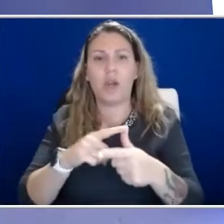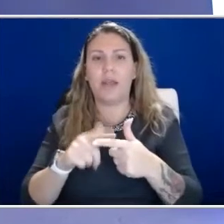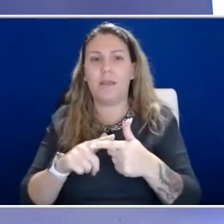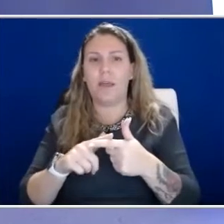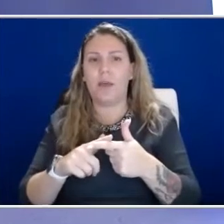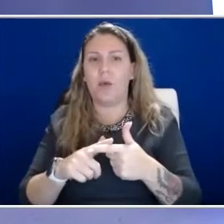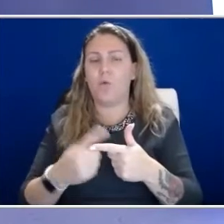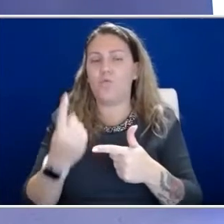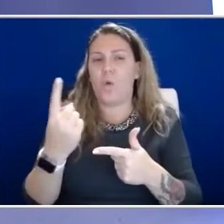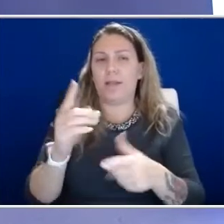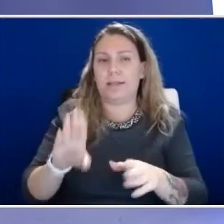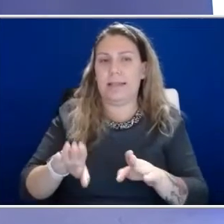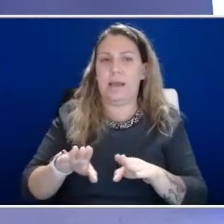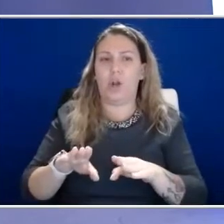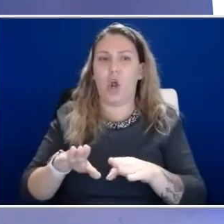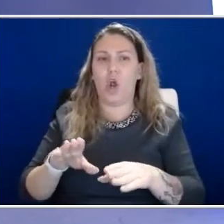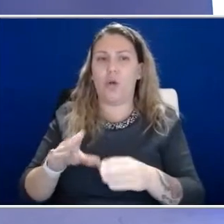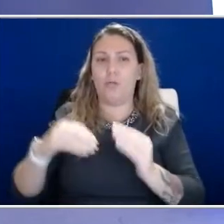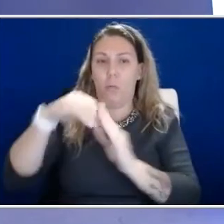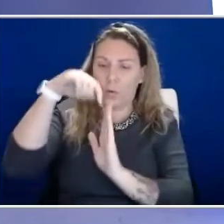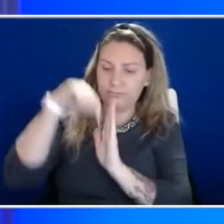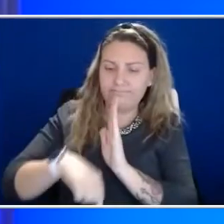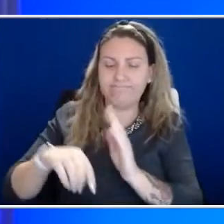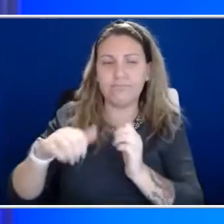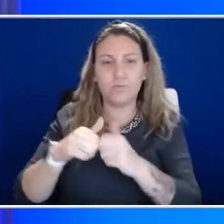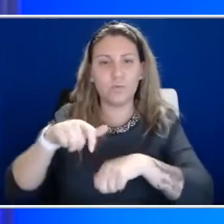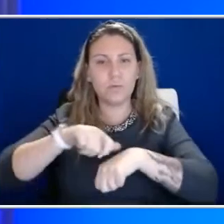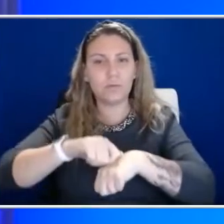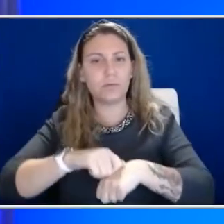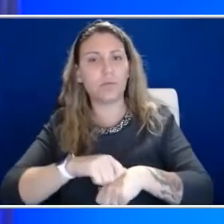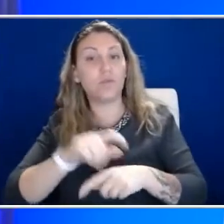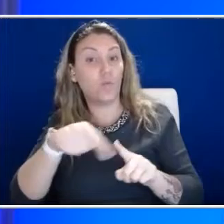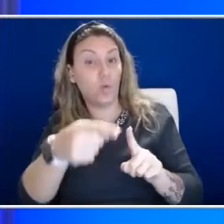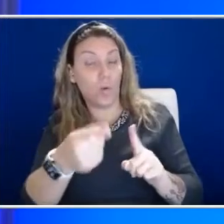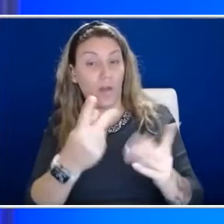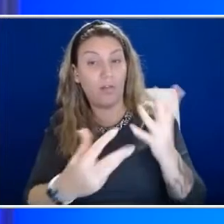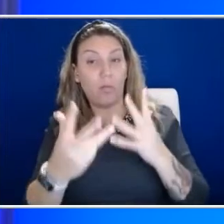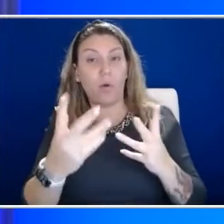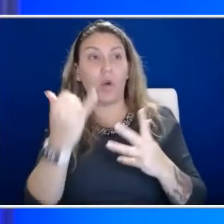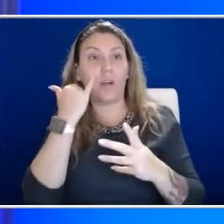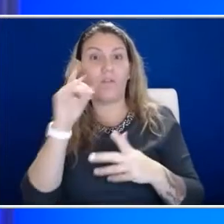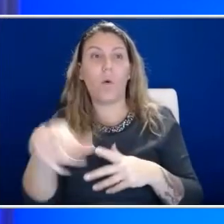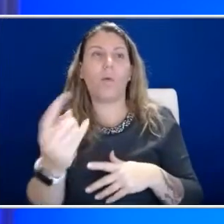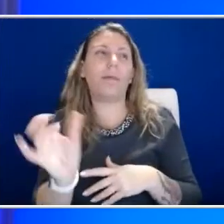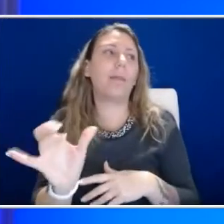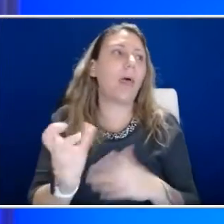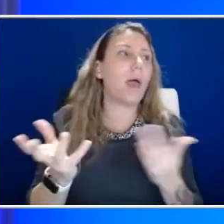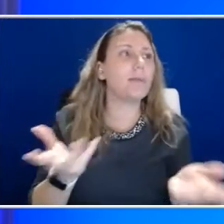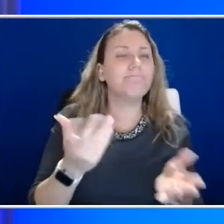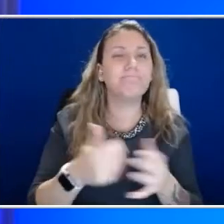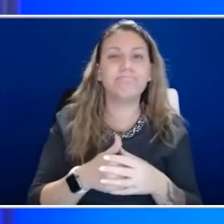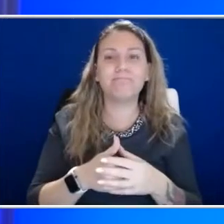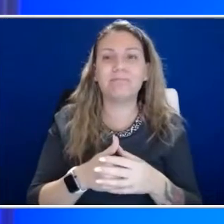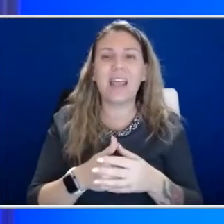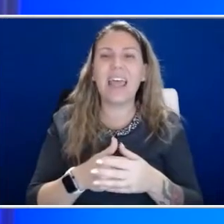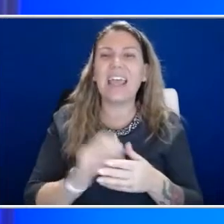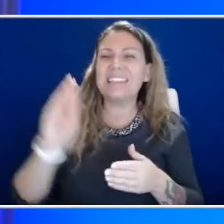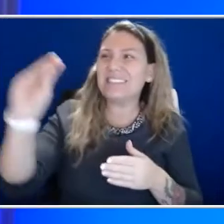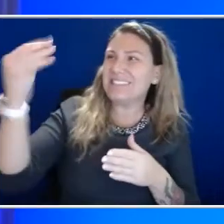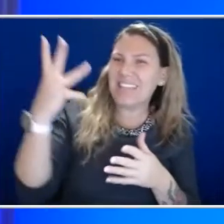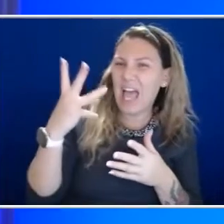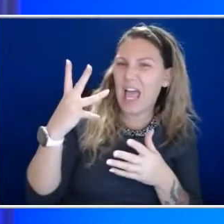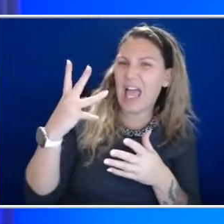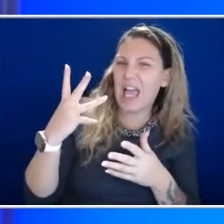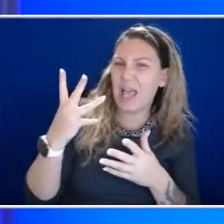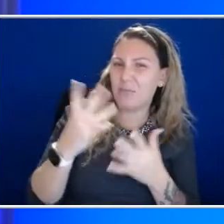talk to us a little bit about that. So once you have a burn, like say if it is only like where it is sunburn, like your skin gets